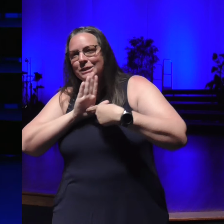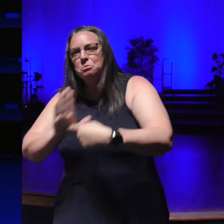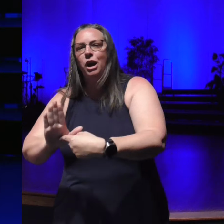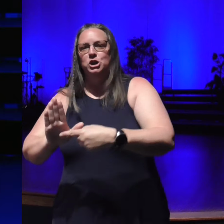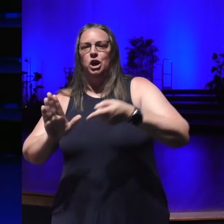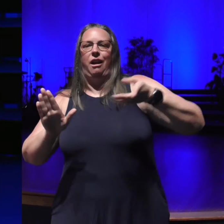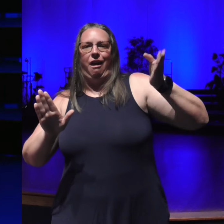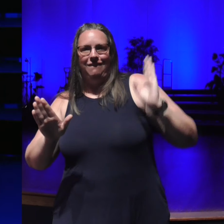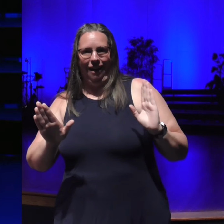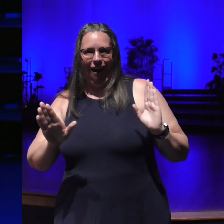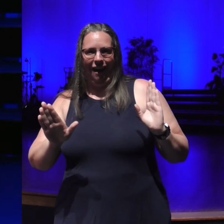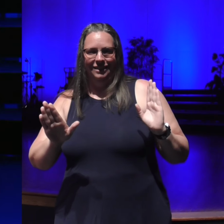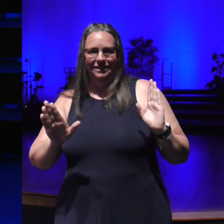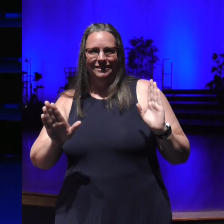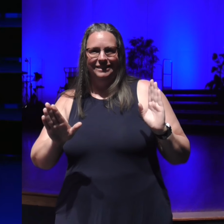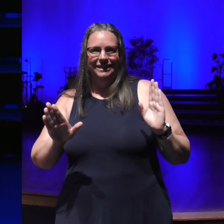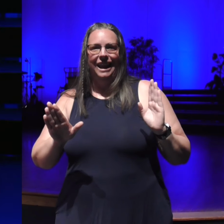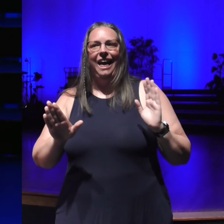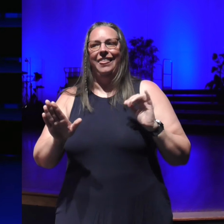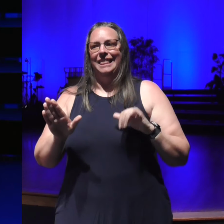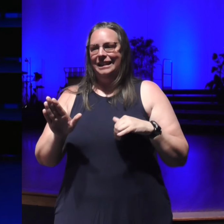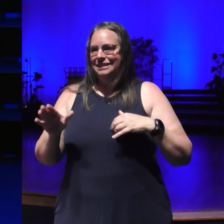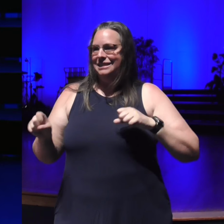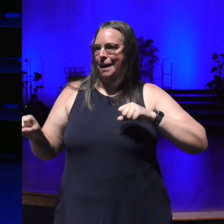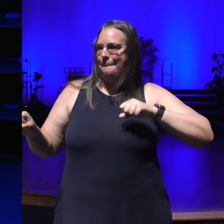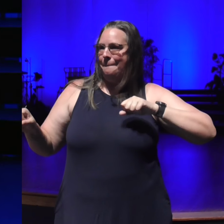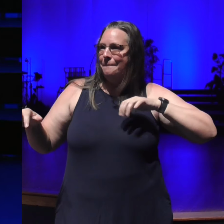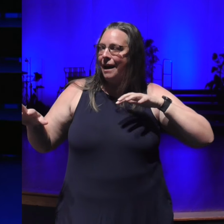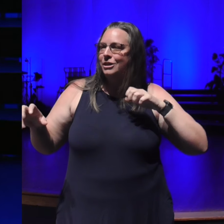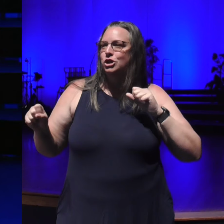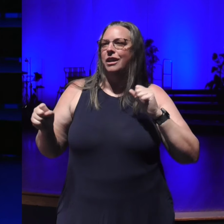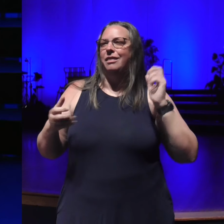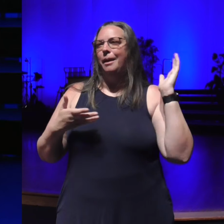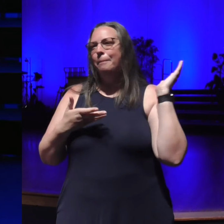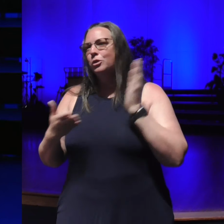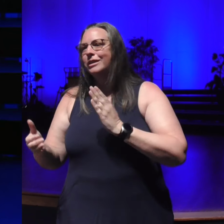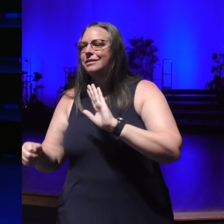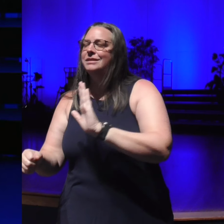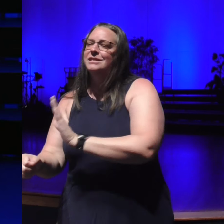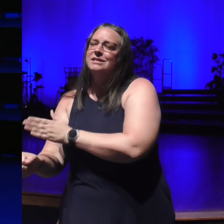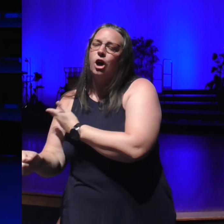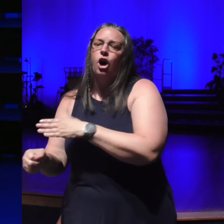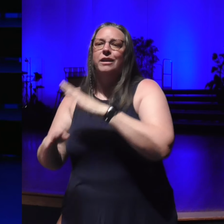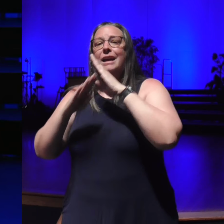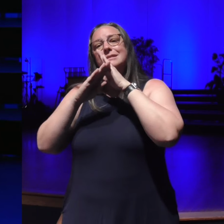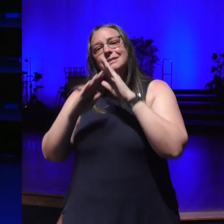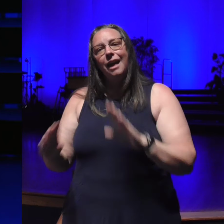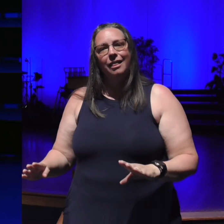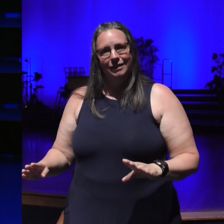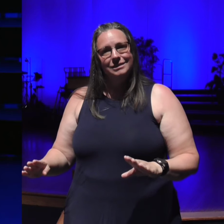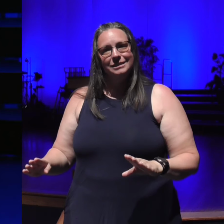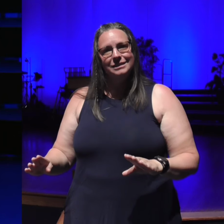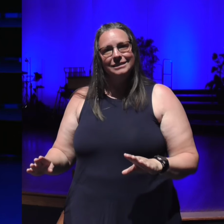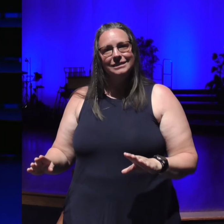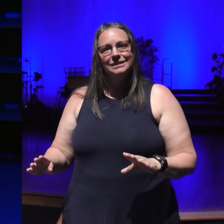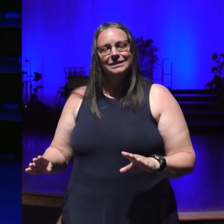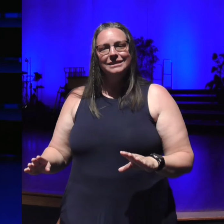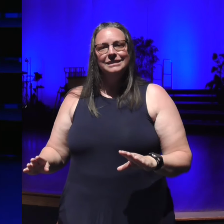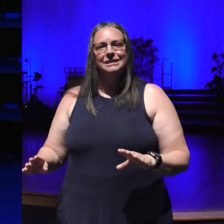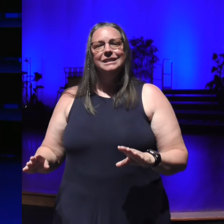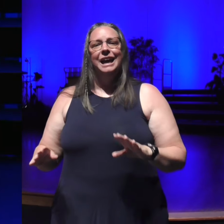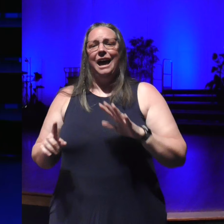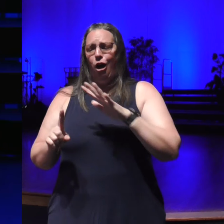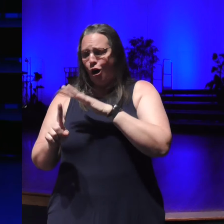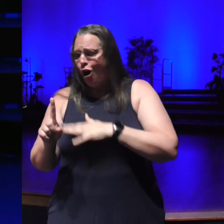where love is the magic that brings us to song and to silence. Within and around you is all